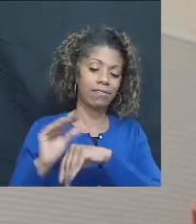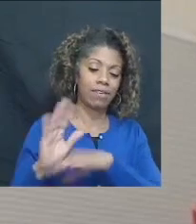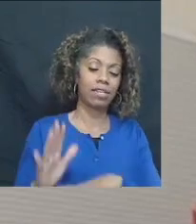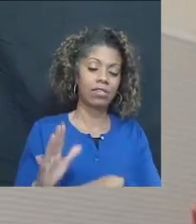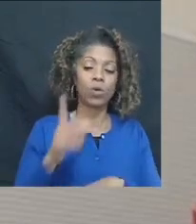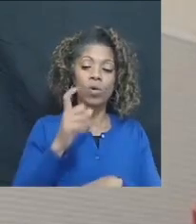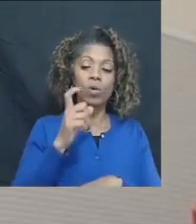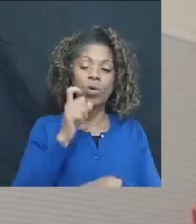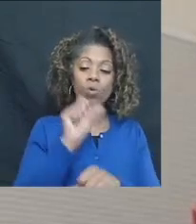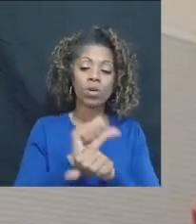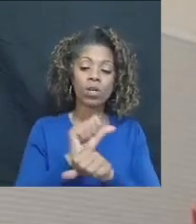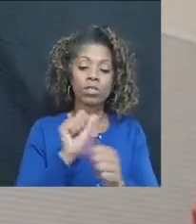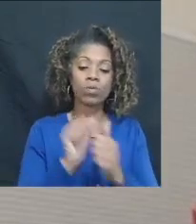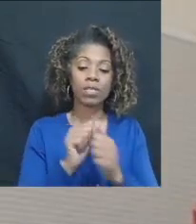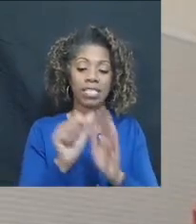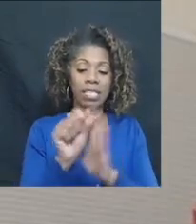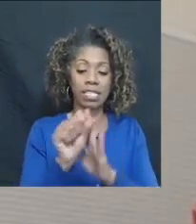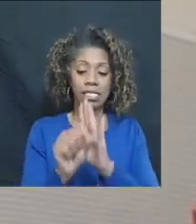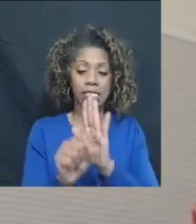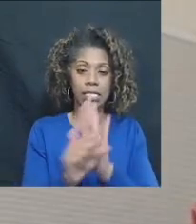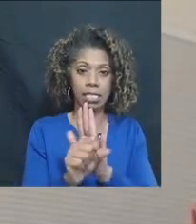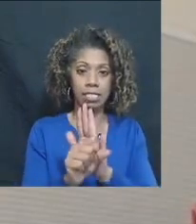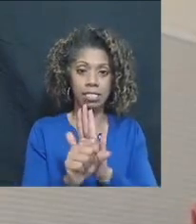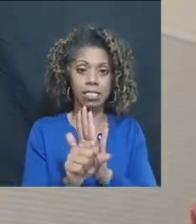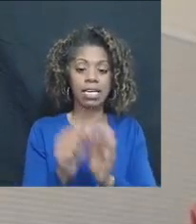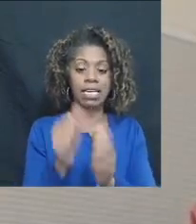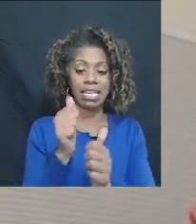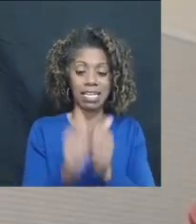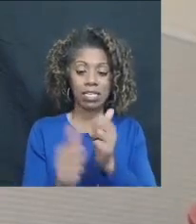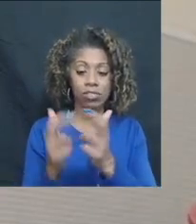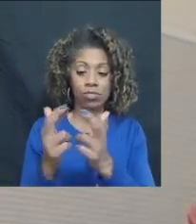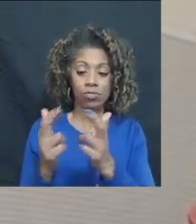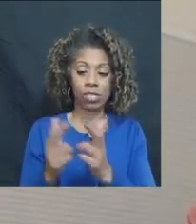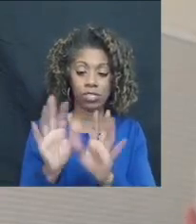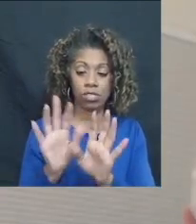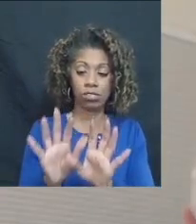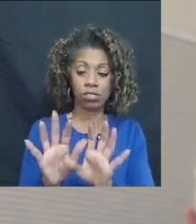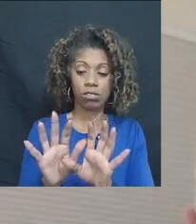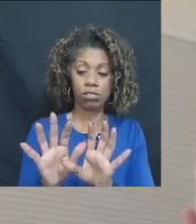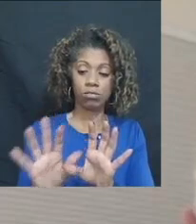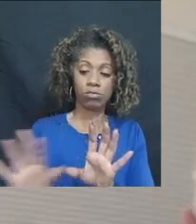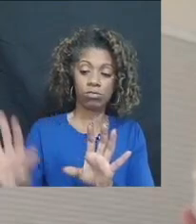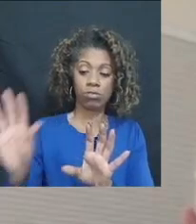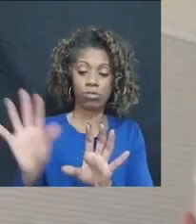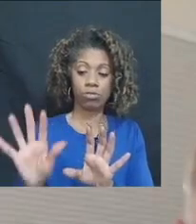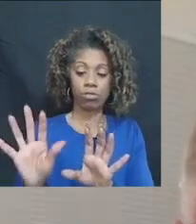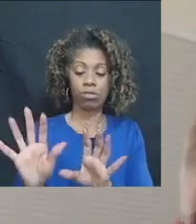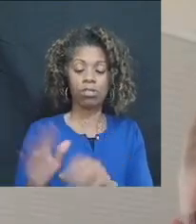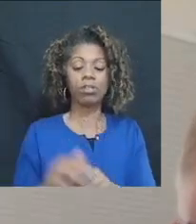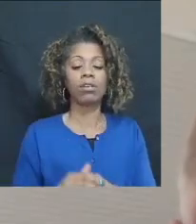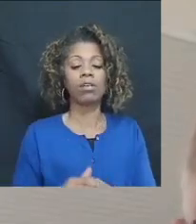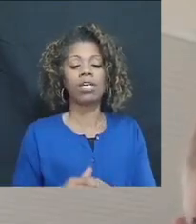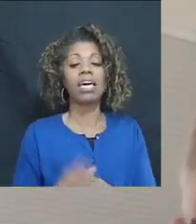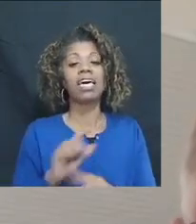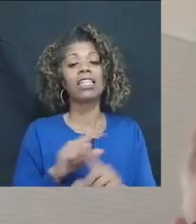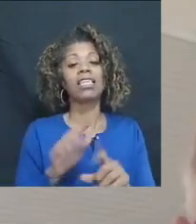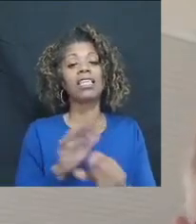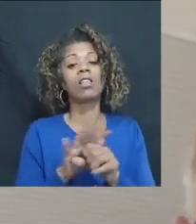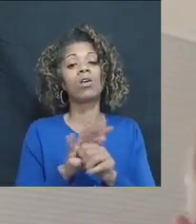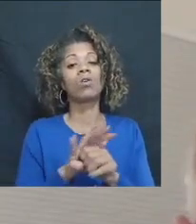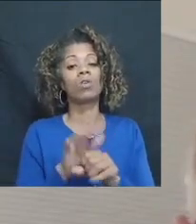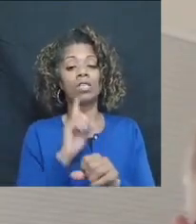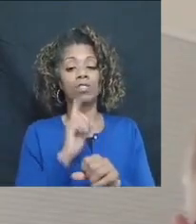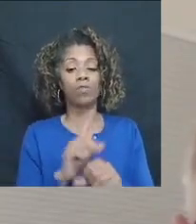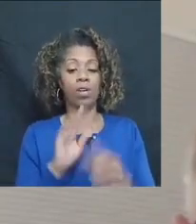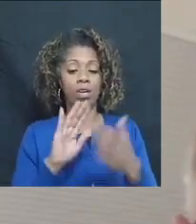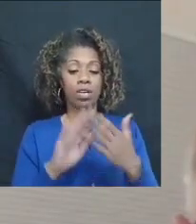each region and working directly with the health departments and then their community-based organizations. So we're working with the